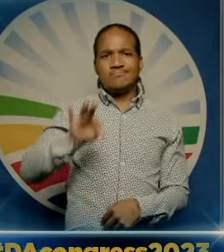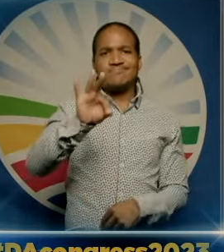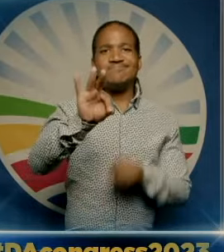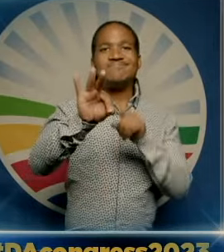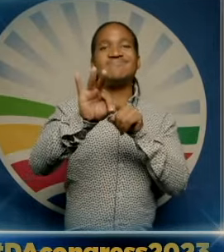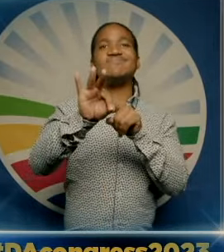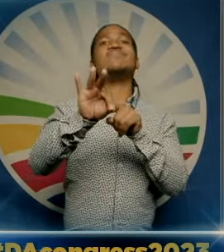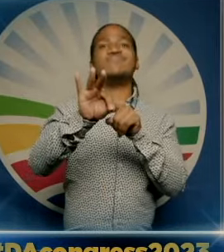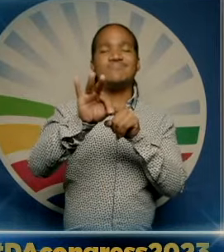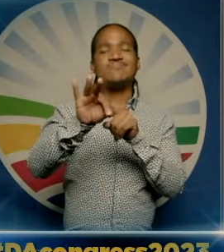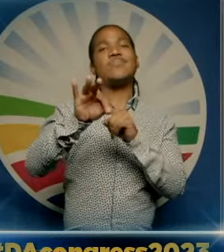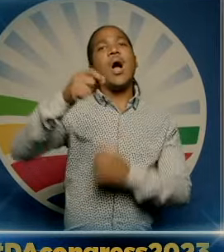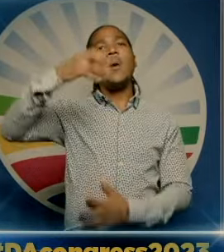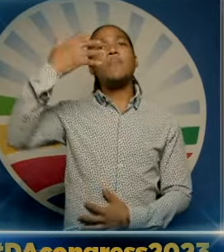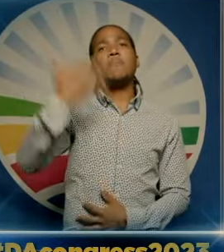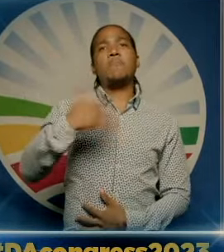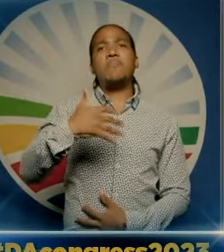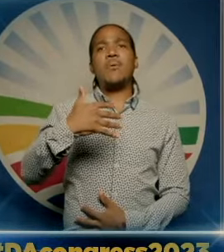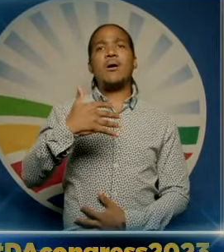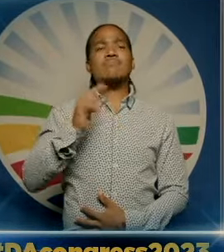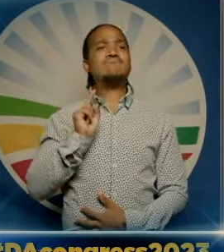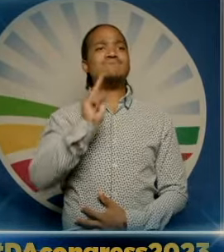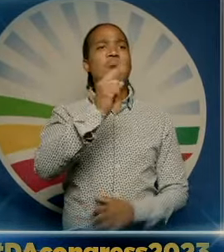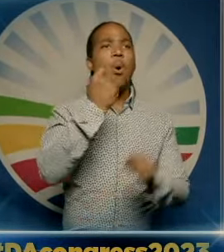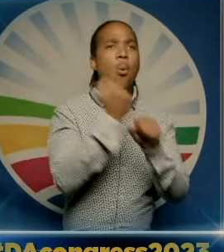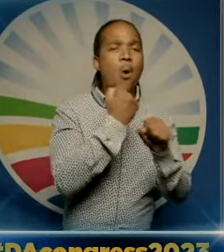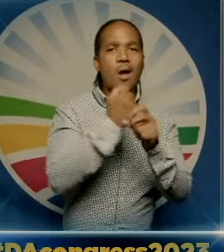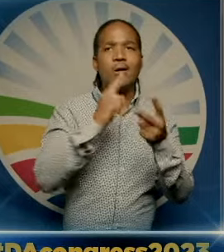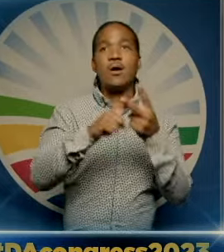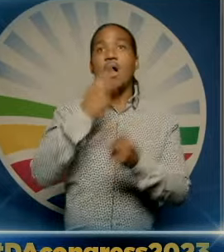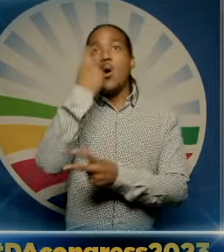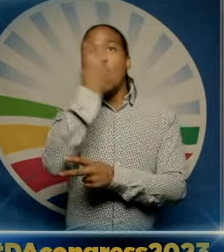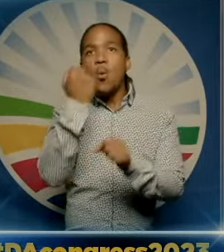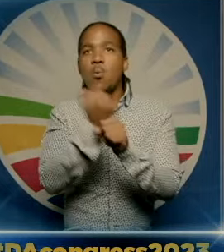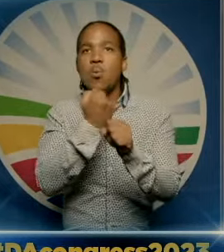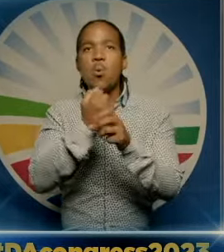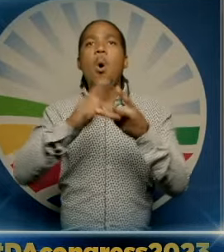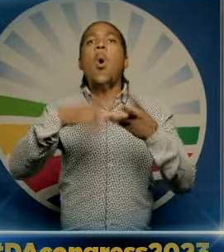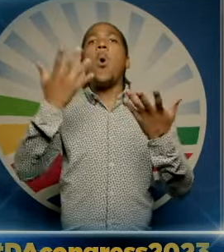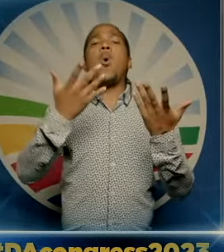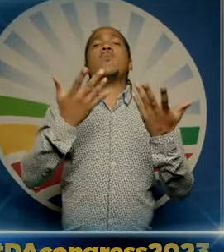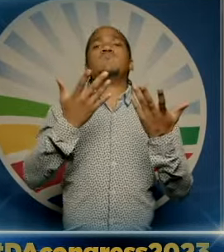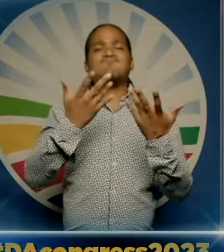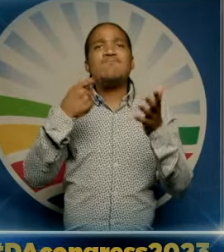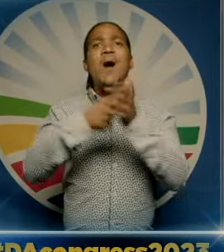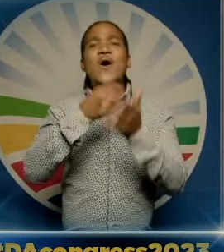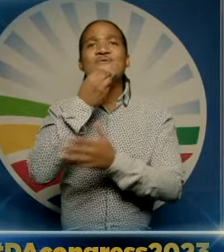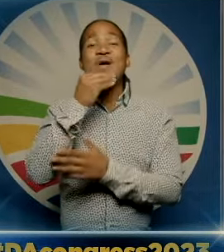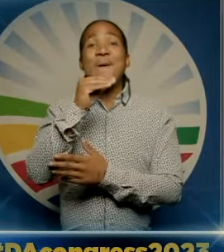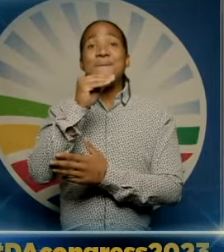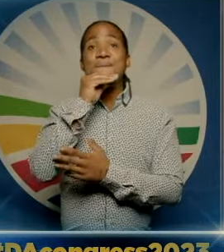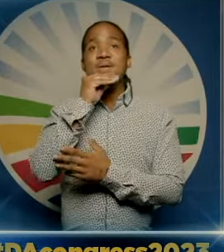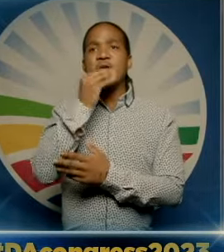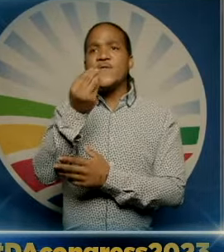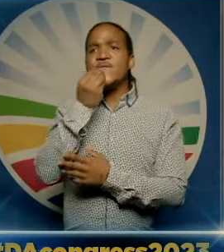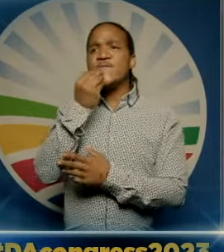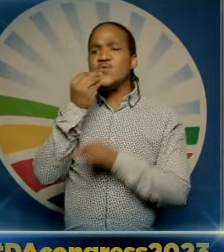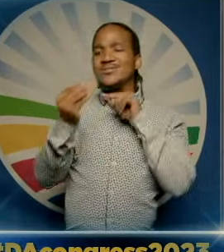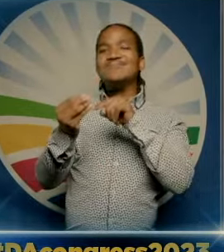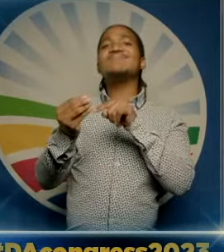to work and go buy food or go look for a job. This has meant that the cost of food has risen